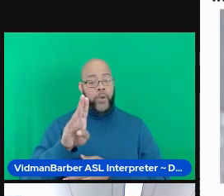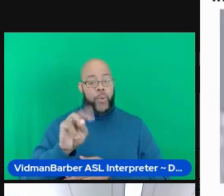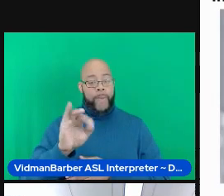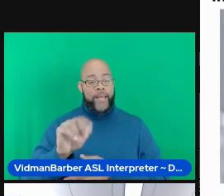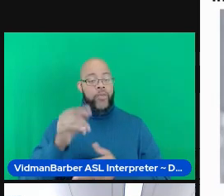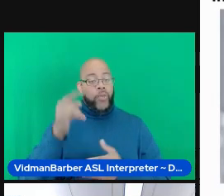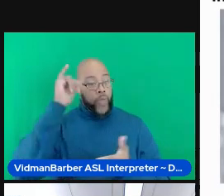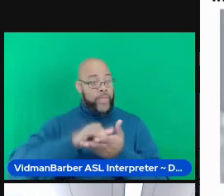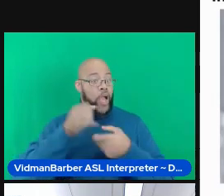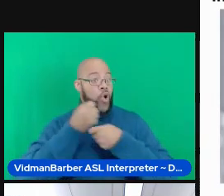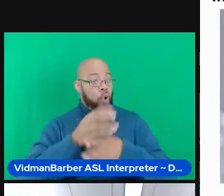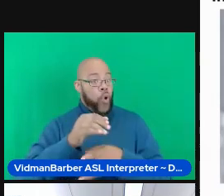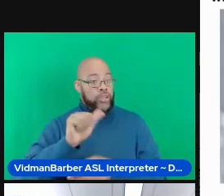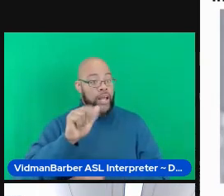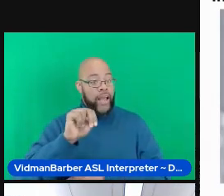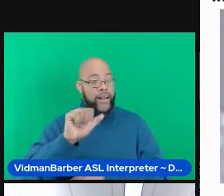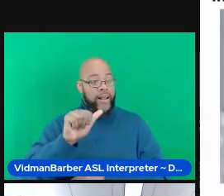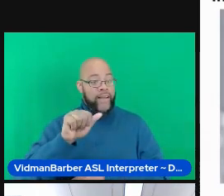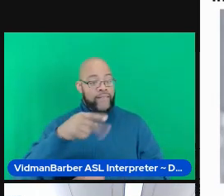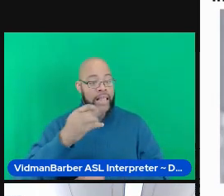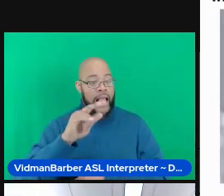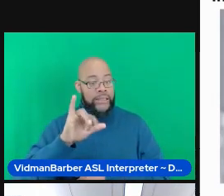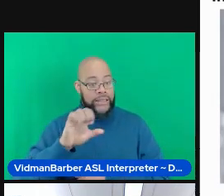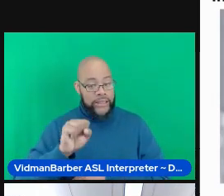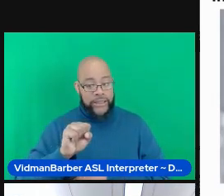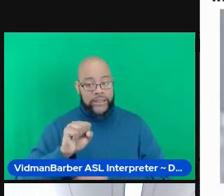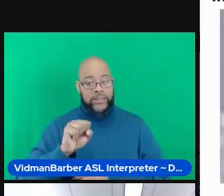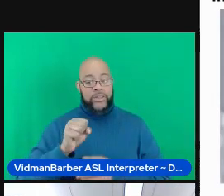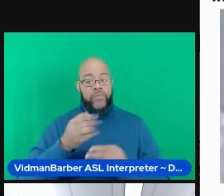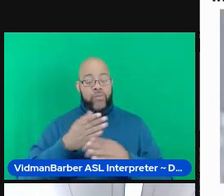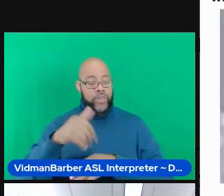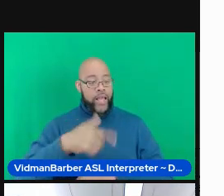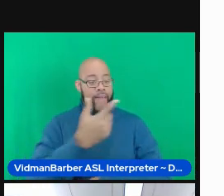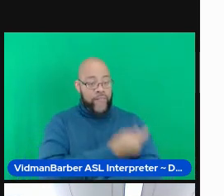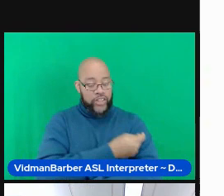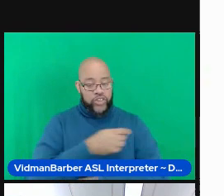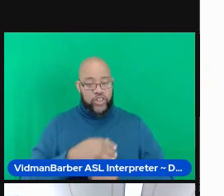anaphylaxis from influenza vaccination.